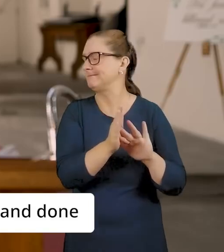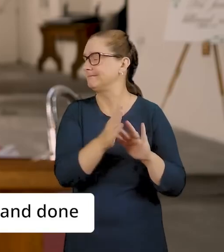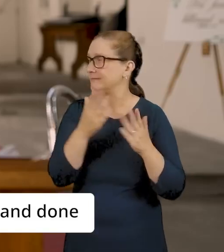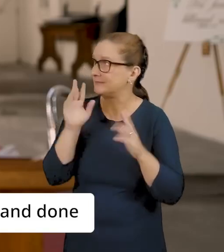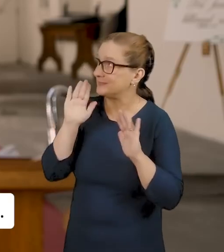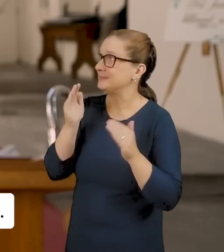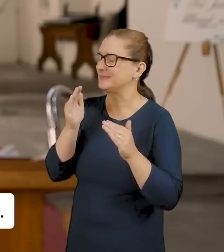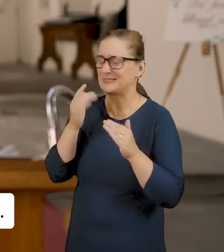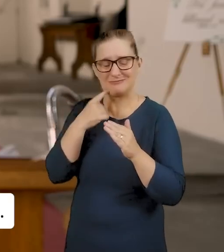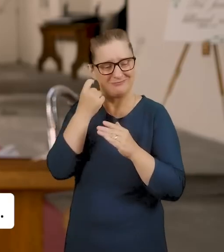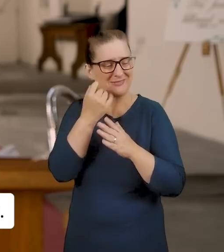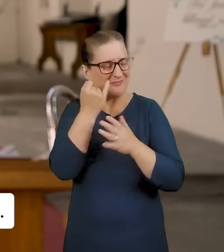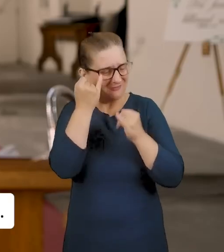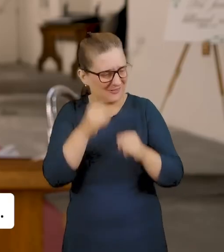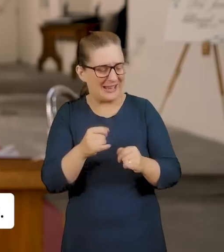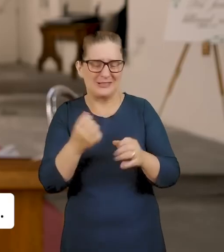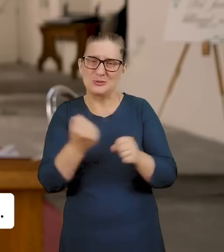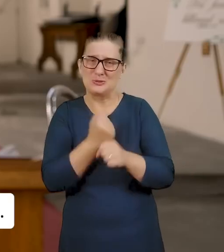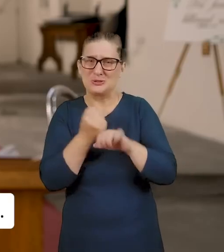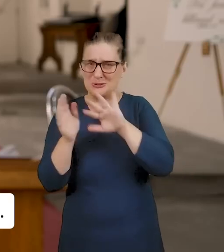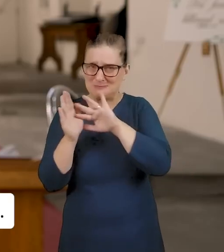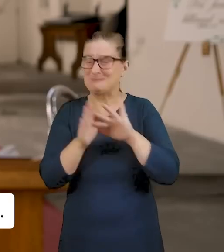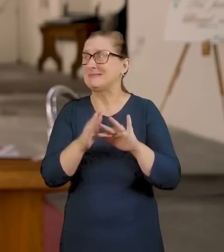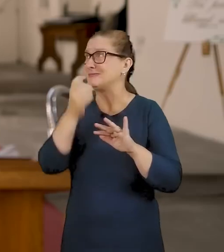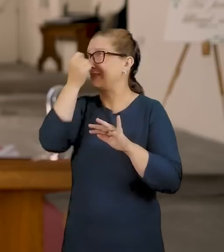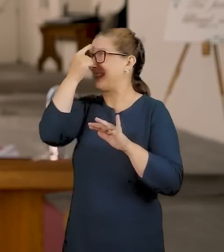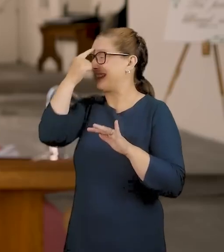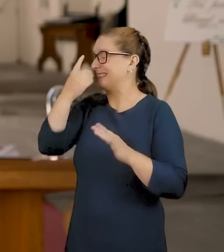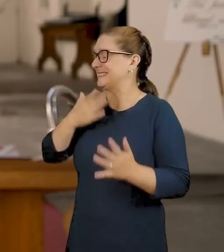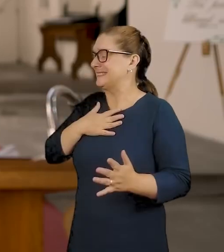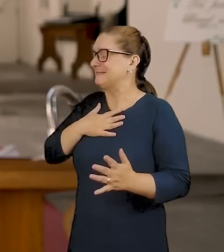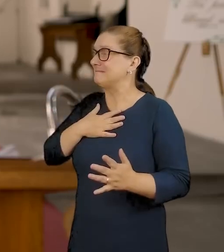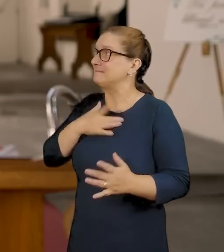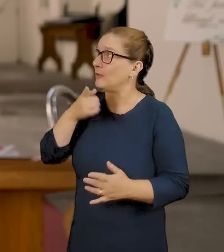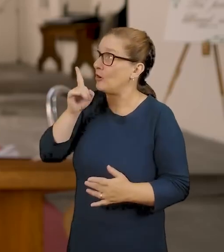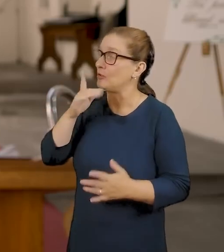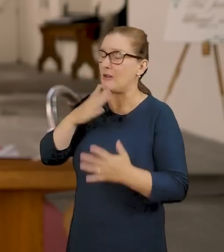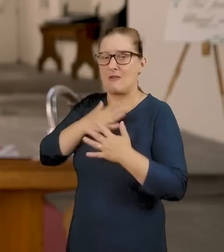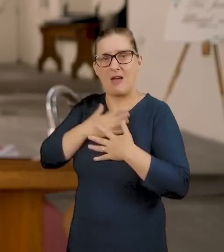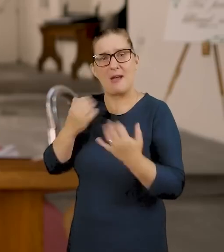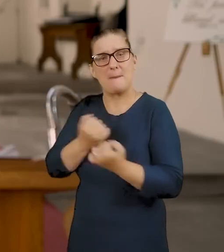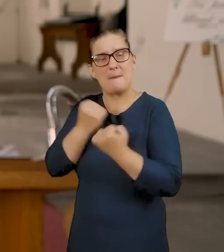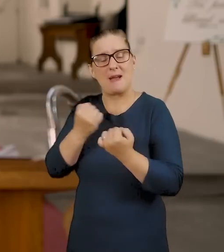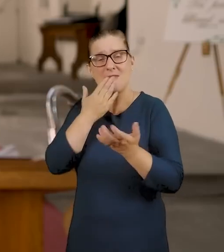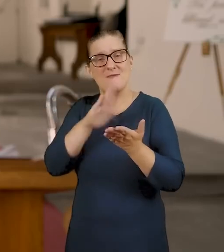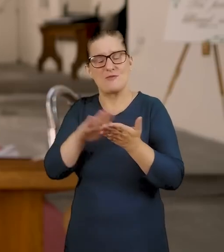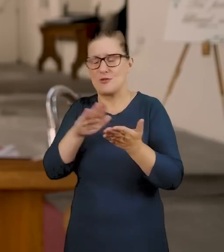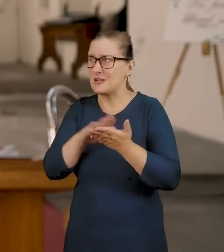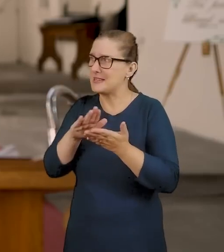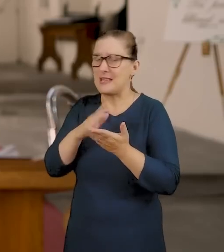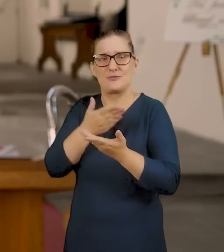and done, and are mindful of all that we have failed to do. May the God of love and